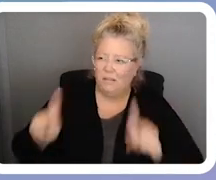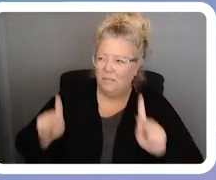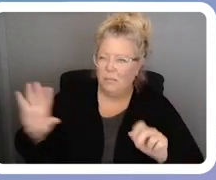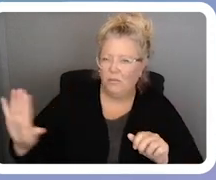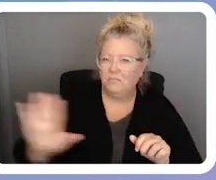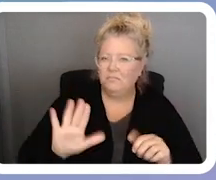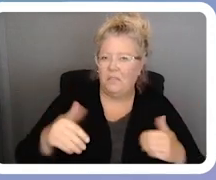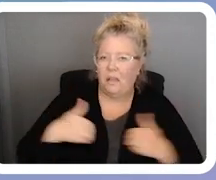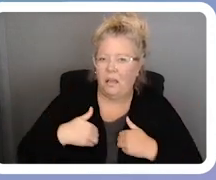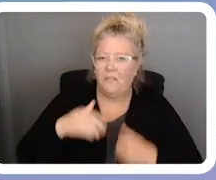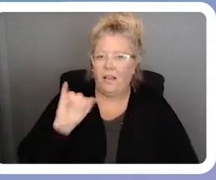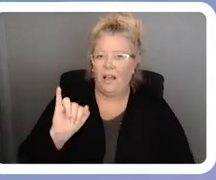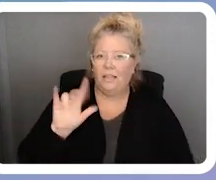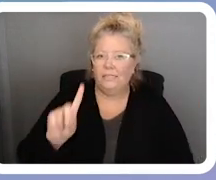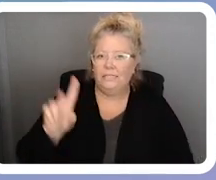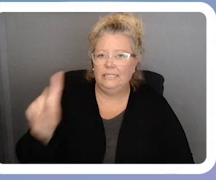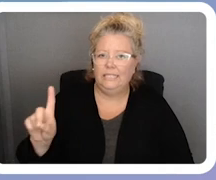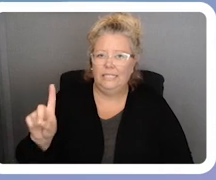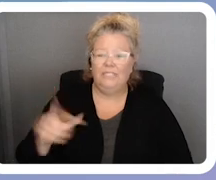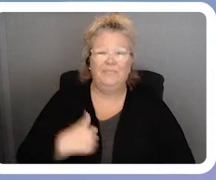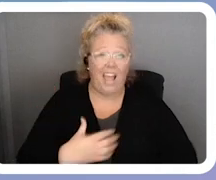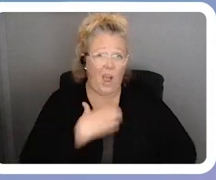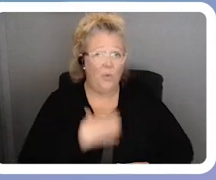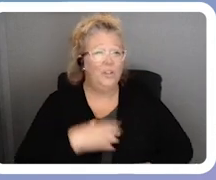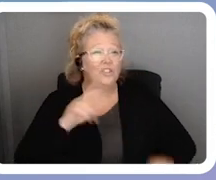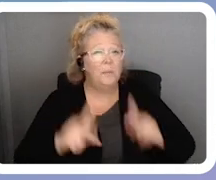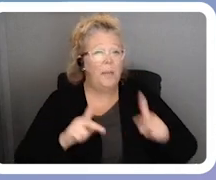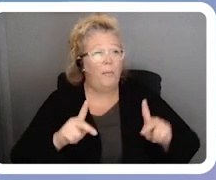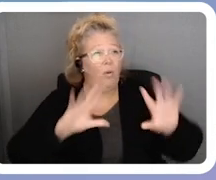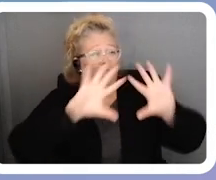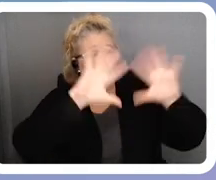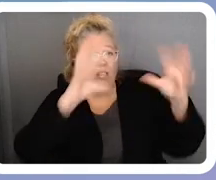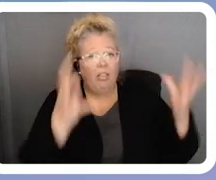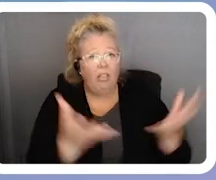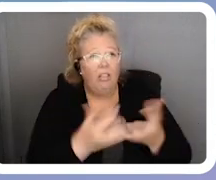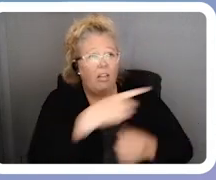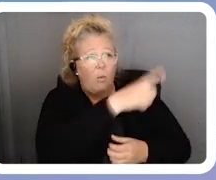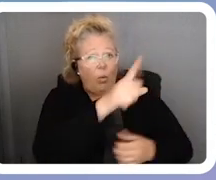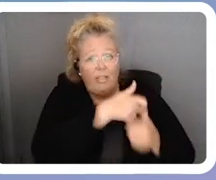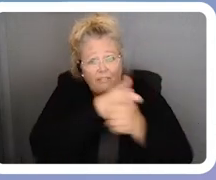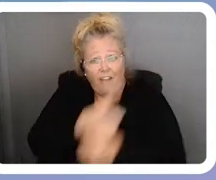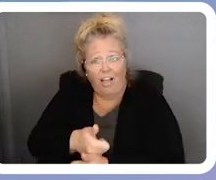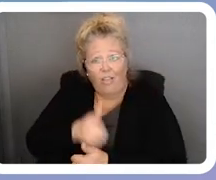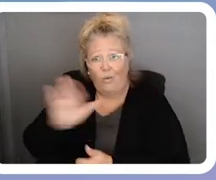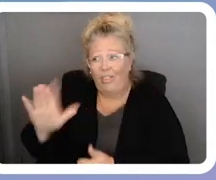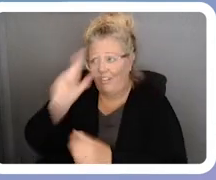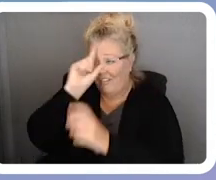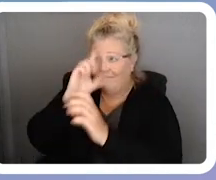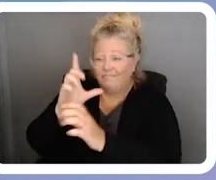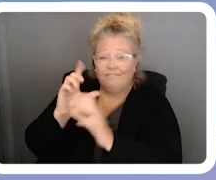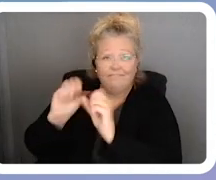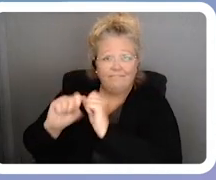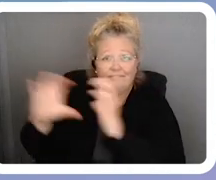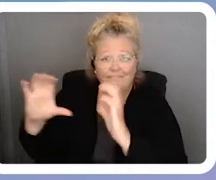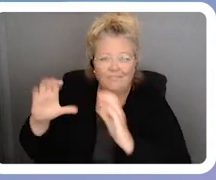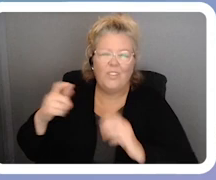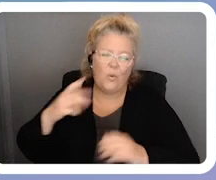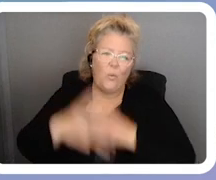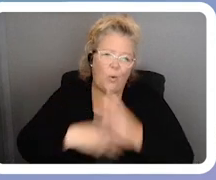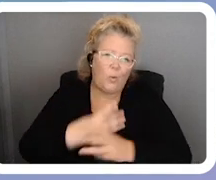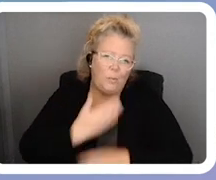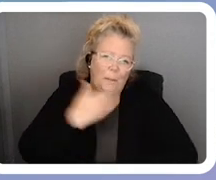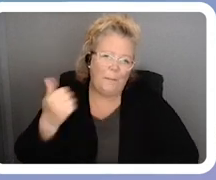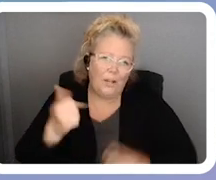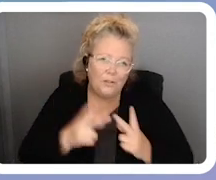IDD. If everyone around the globe could follow the Best Buddies values, I know this world would be a much better place. Now, I have